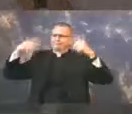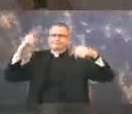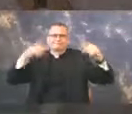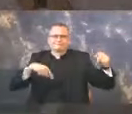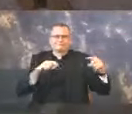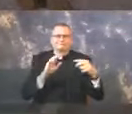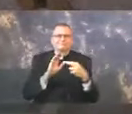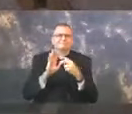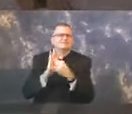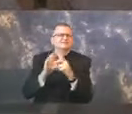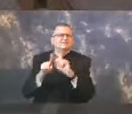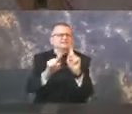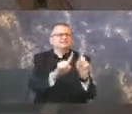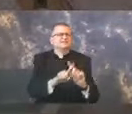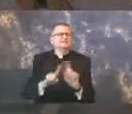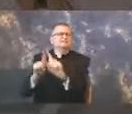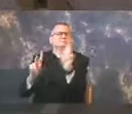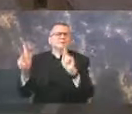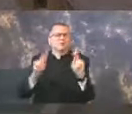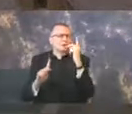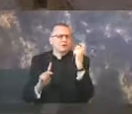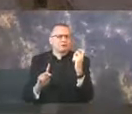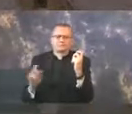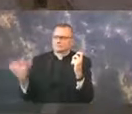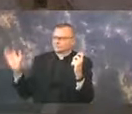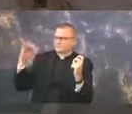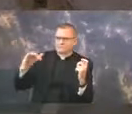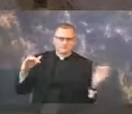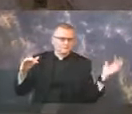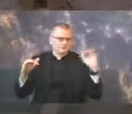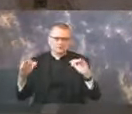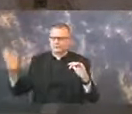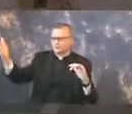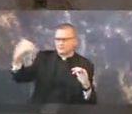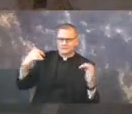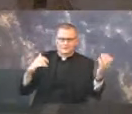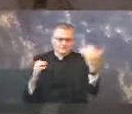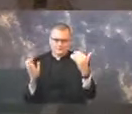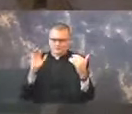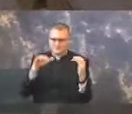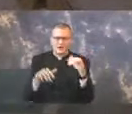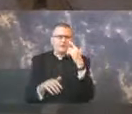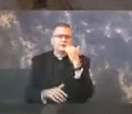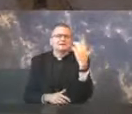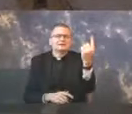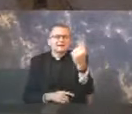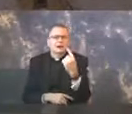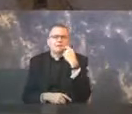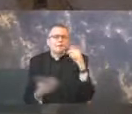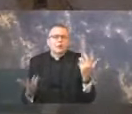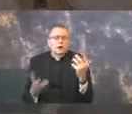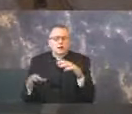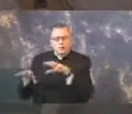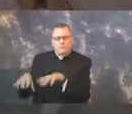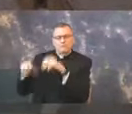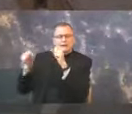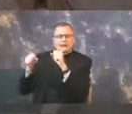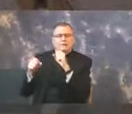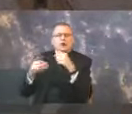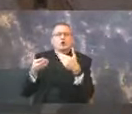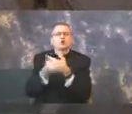Mass, because they've come from the various parishes to receive the newly blessed oils for their parishes,